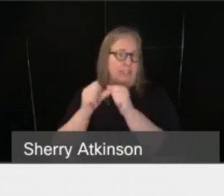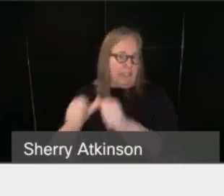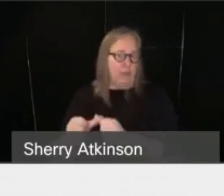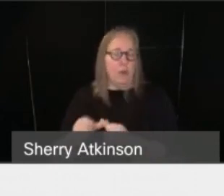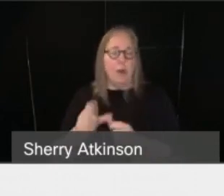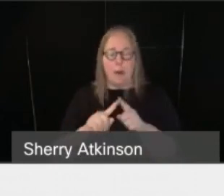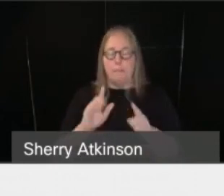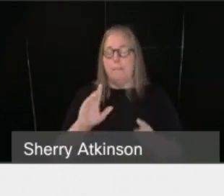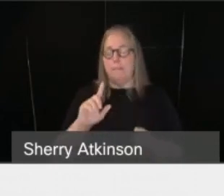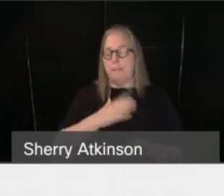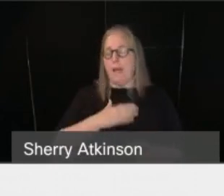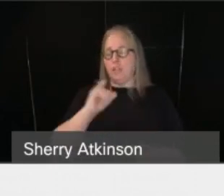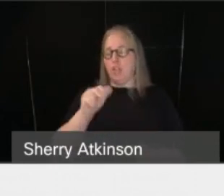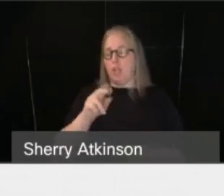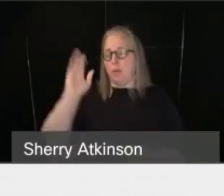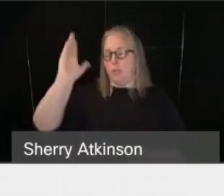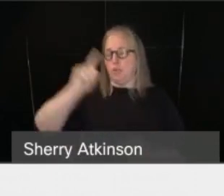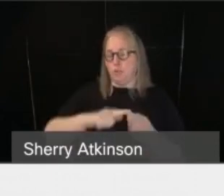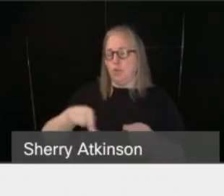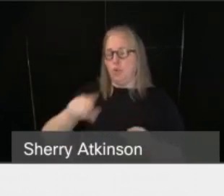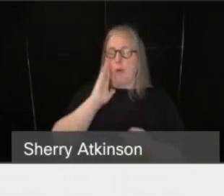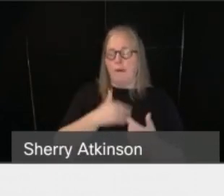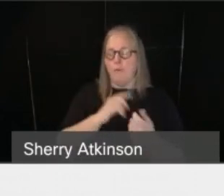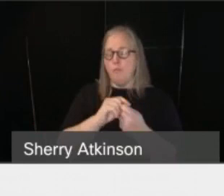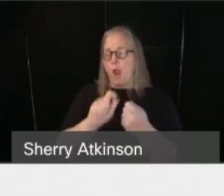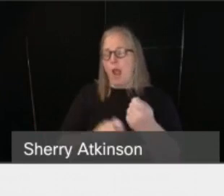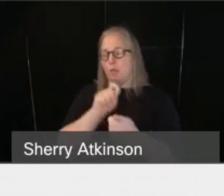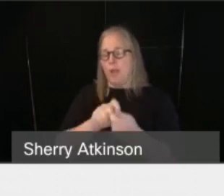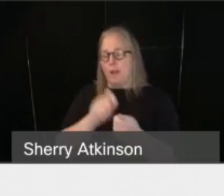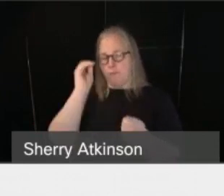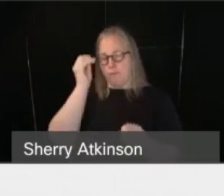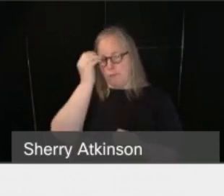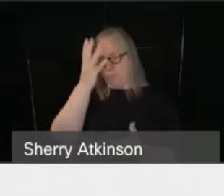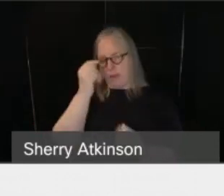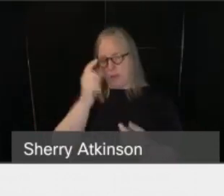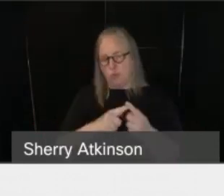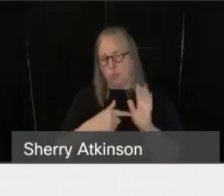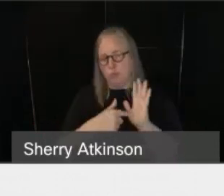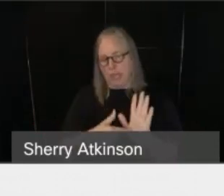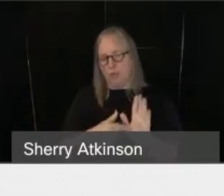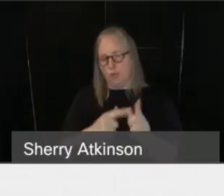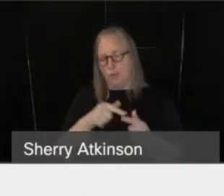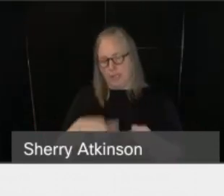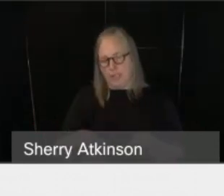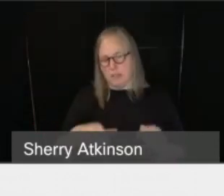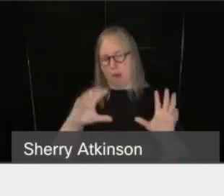you, I'll have more accurate information to present to this body.